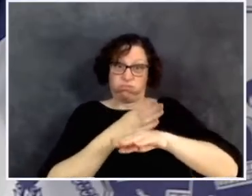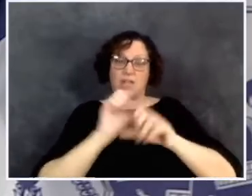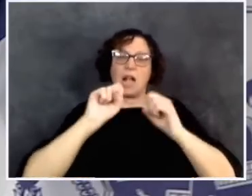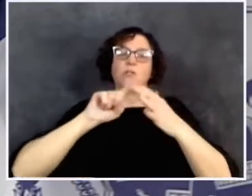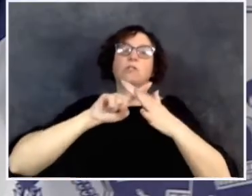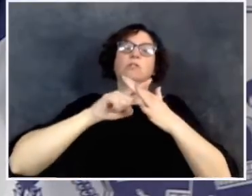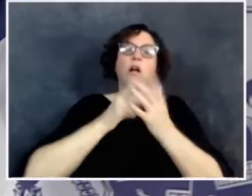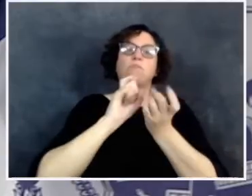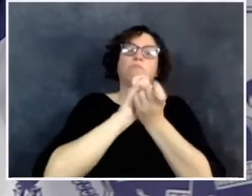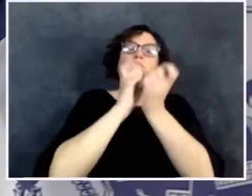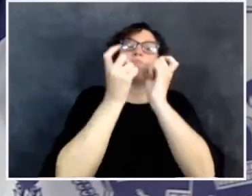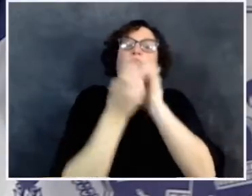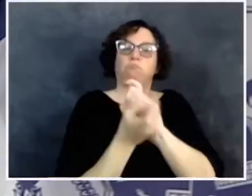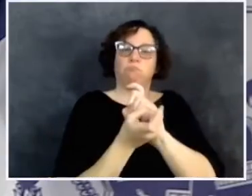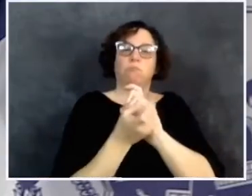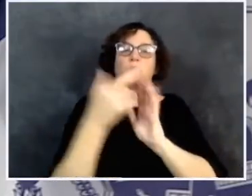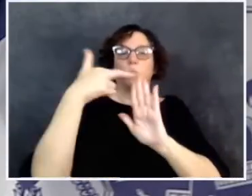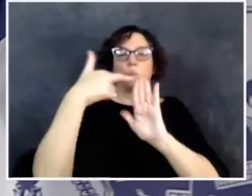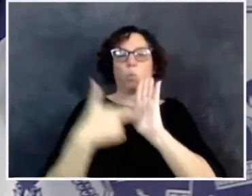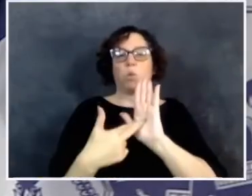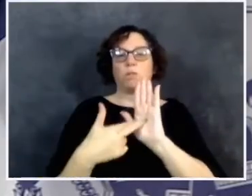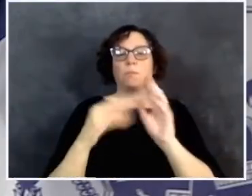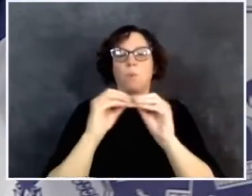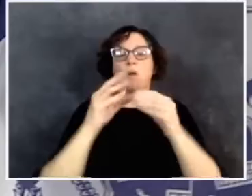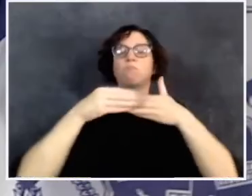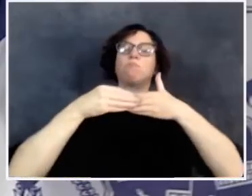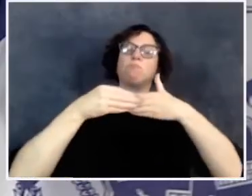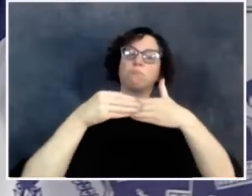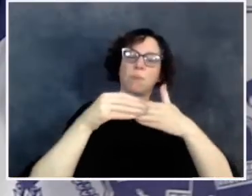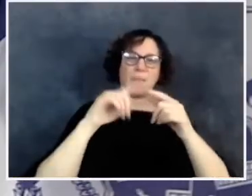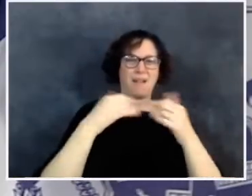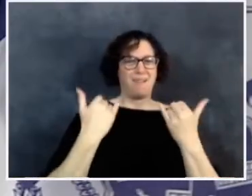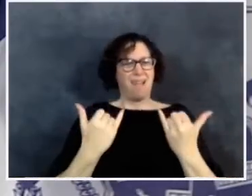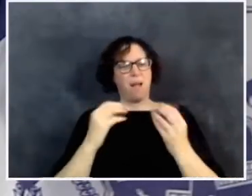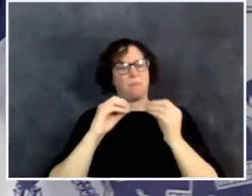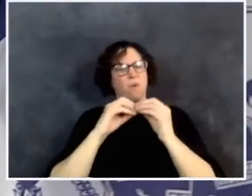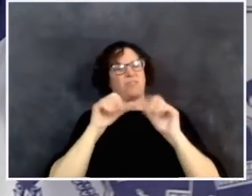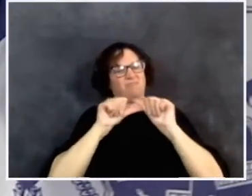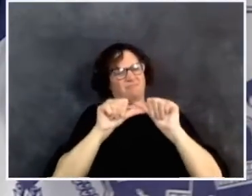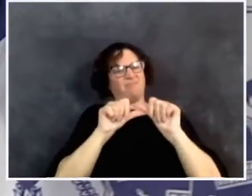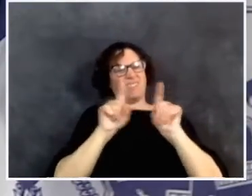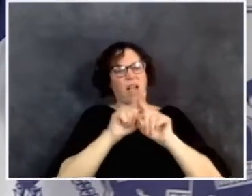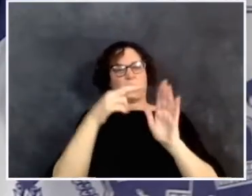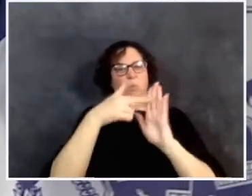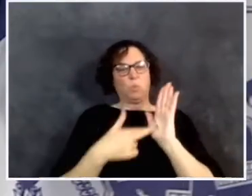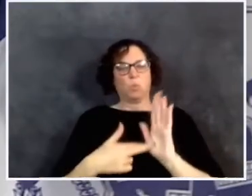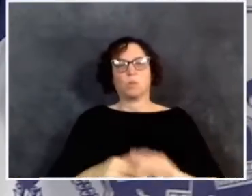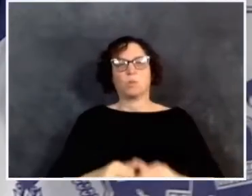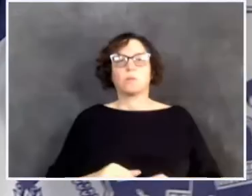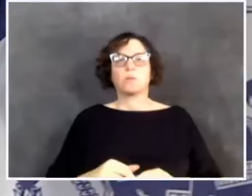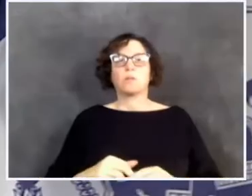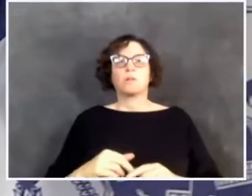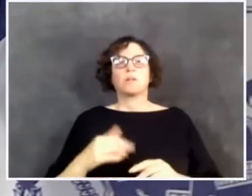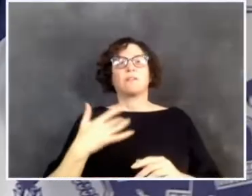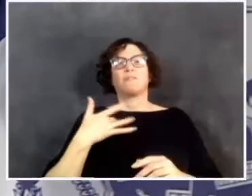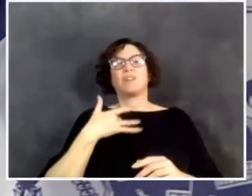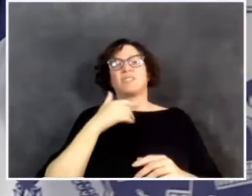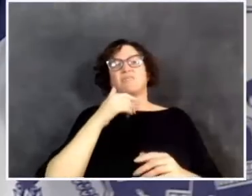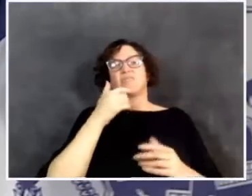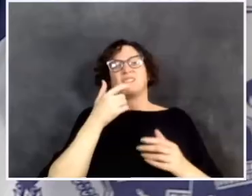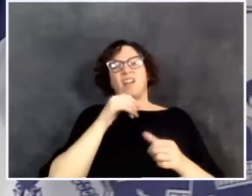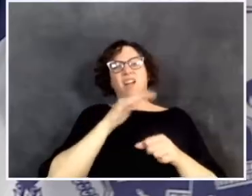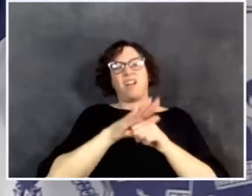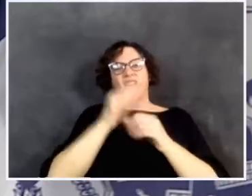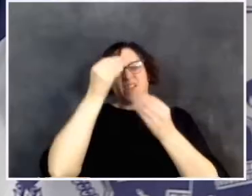right now. I think it's going to take more before we can get a real take on this. Either of our doctors want to comment on